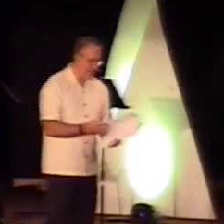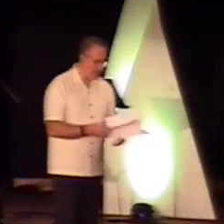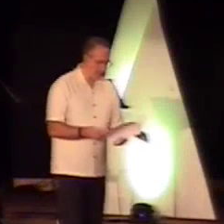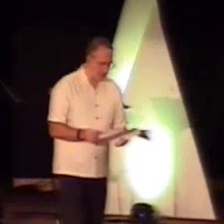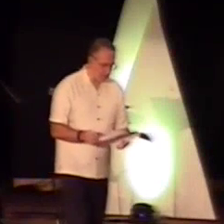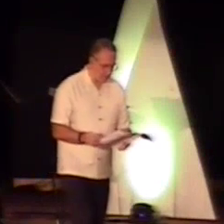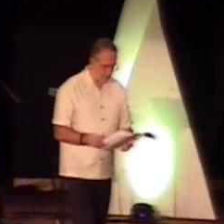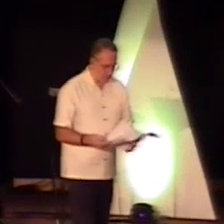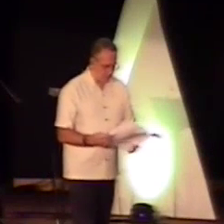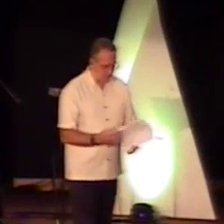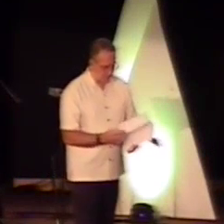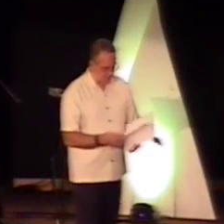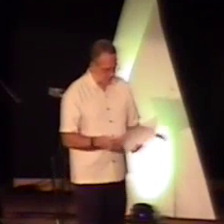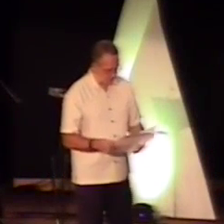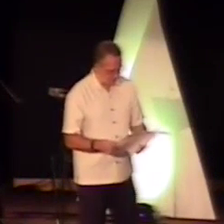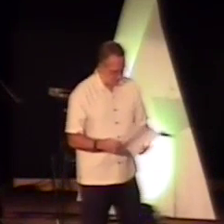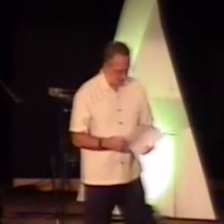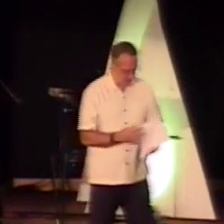Clyde gave me this